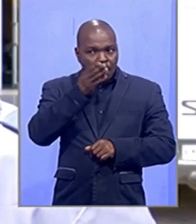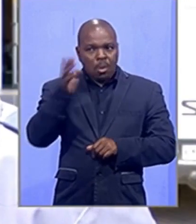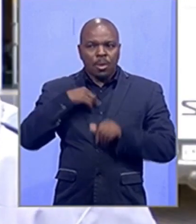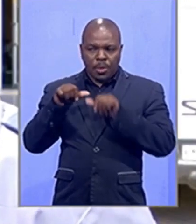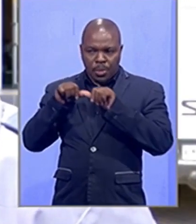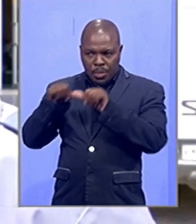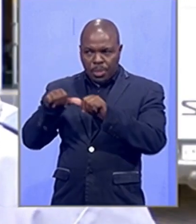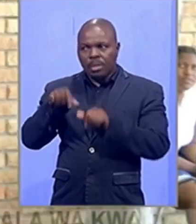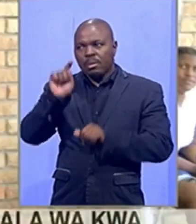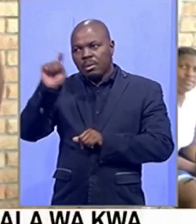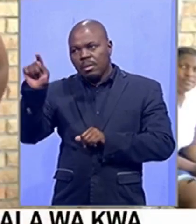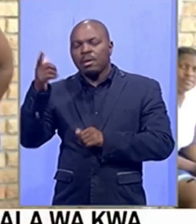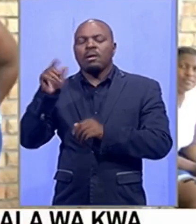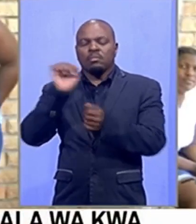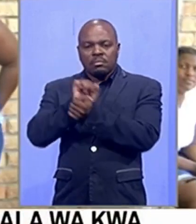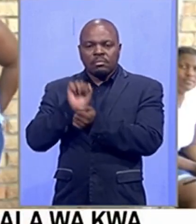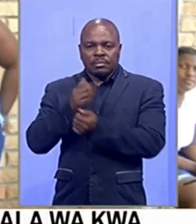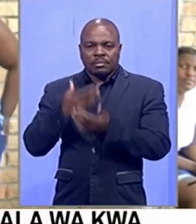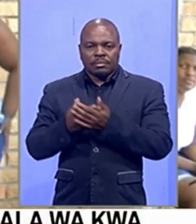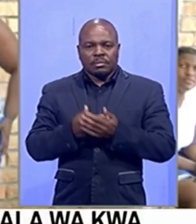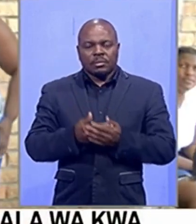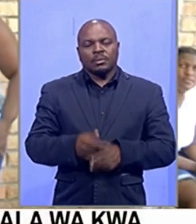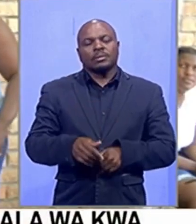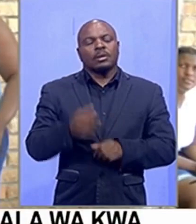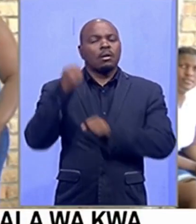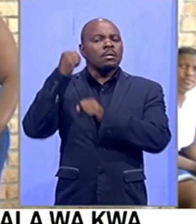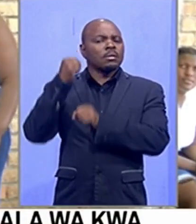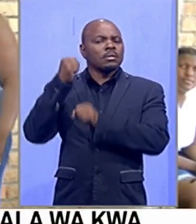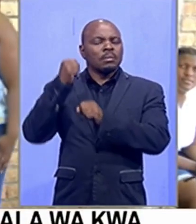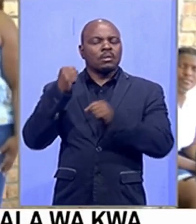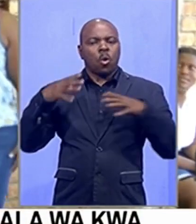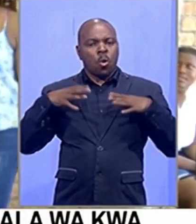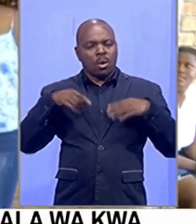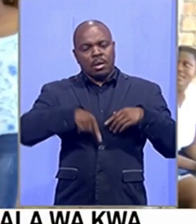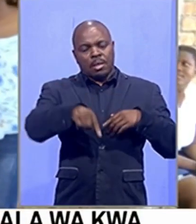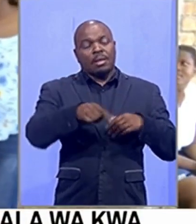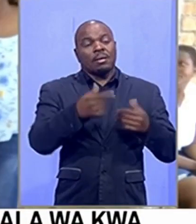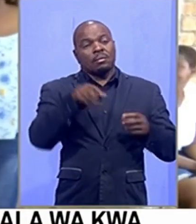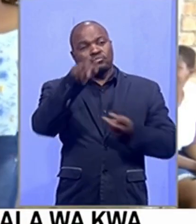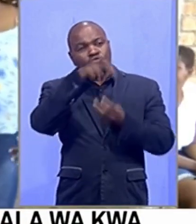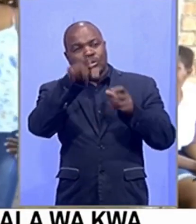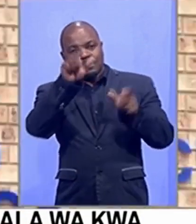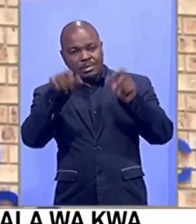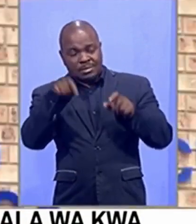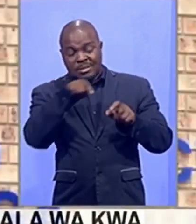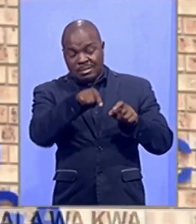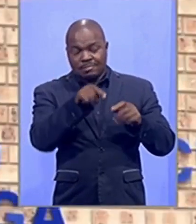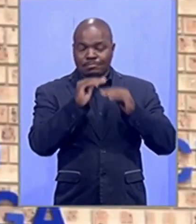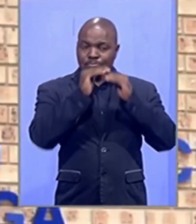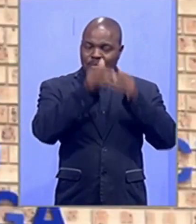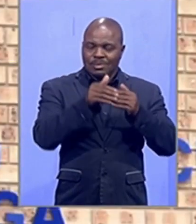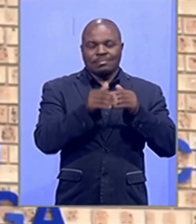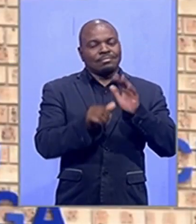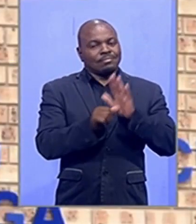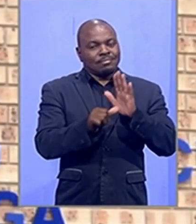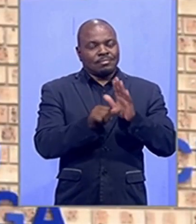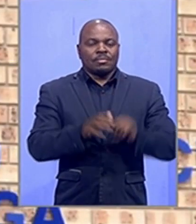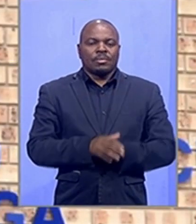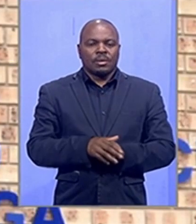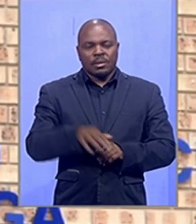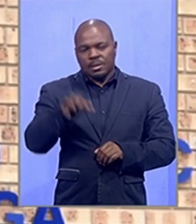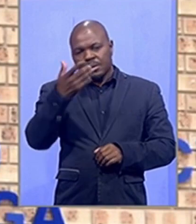and arrest the suspect that we get. Ge maikutlo a Keresemose a batamela, tshireletso ya baeti ke yona tlhobaboroko. Go ya go romela maphodisa